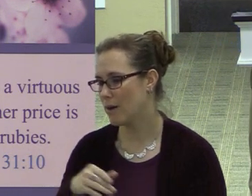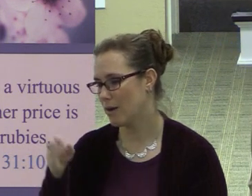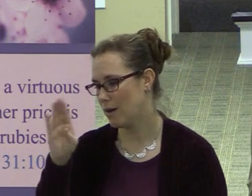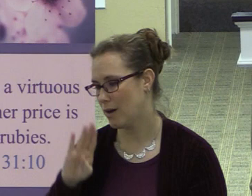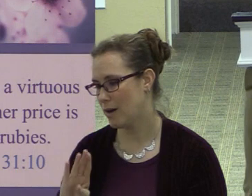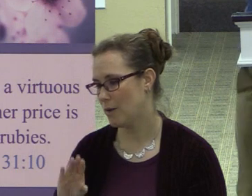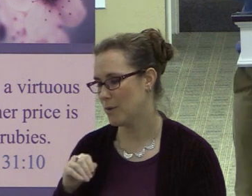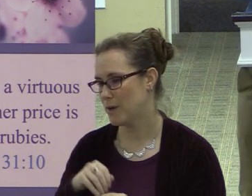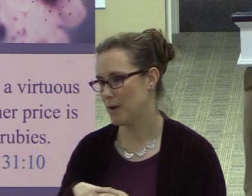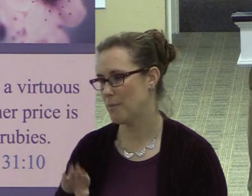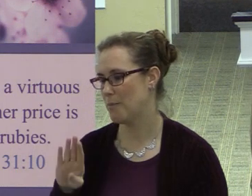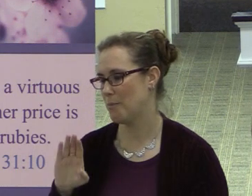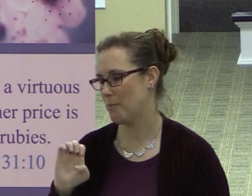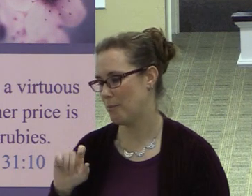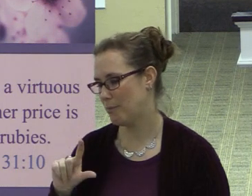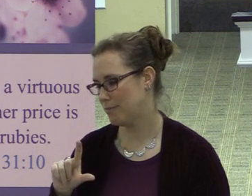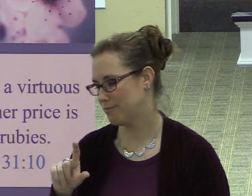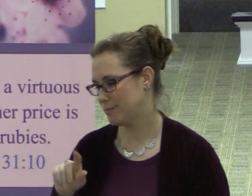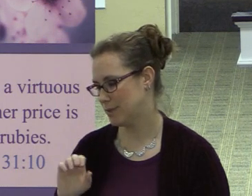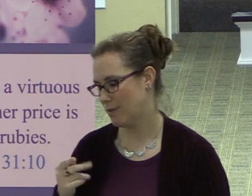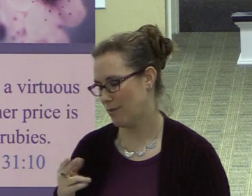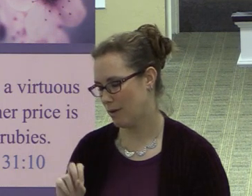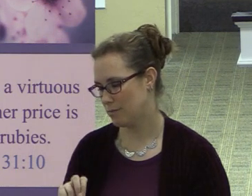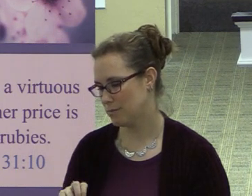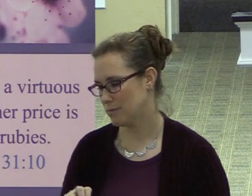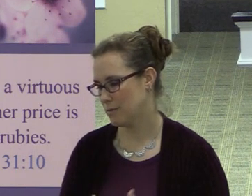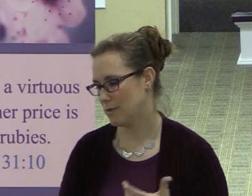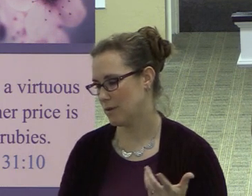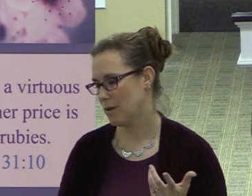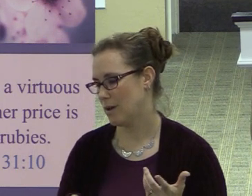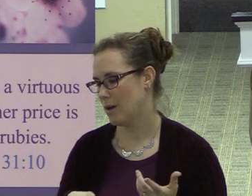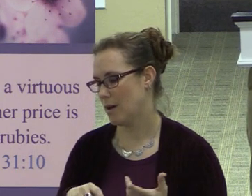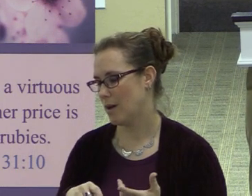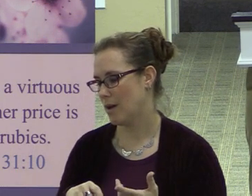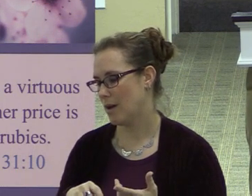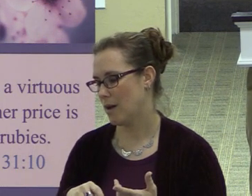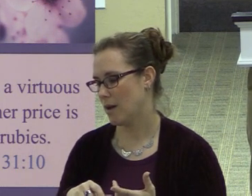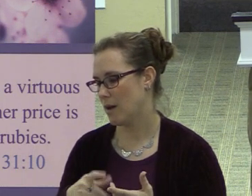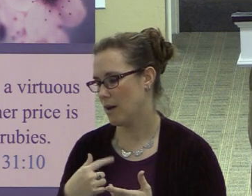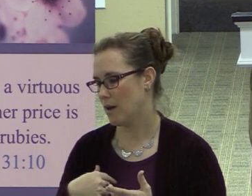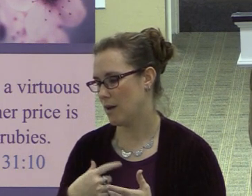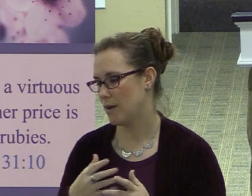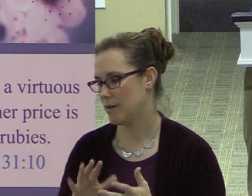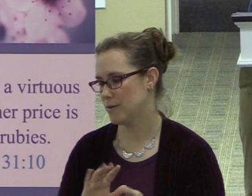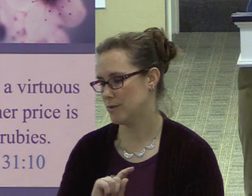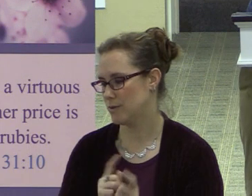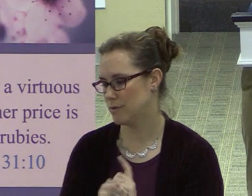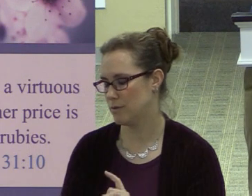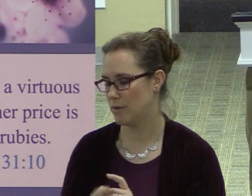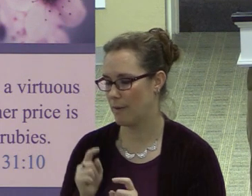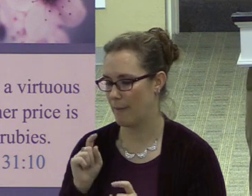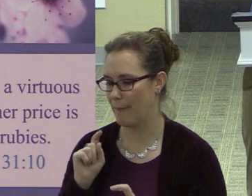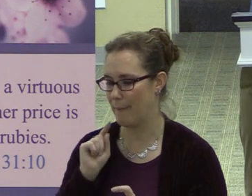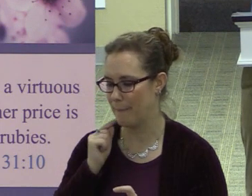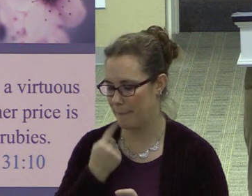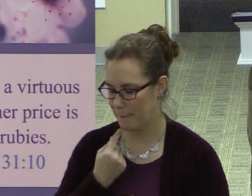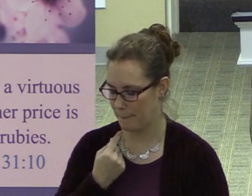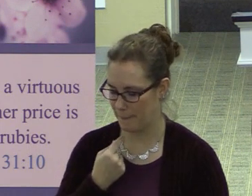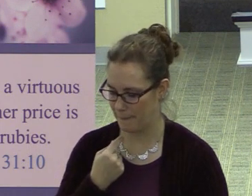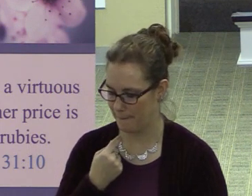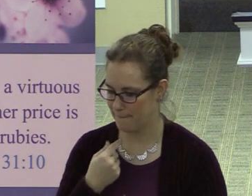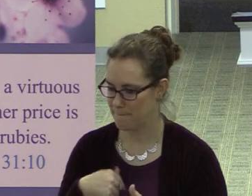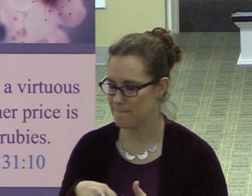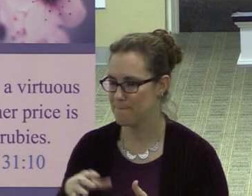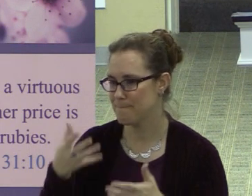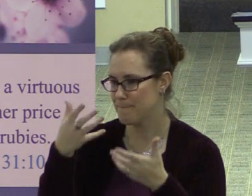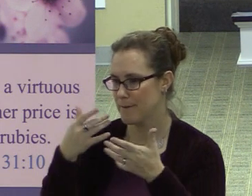Belzavon, do you know what's taking place? You don't even realize it. Provided you're trusting God, not allowing to turn to bitterness. You know, I haven't covered lessons Moses